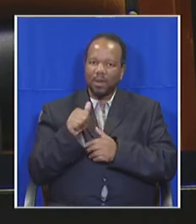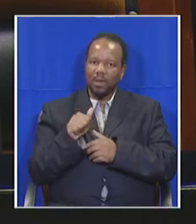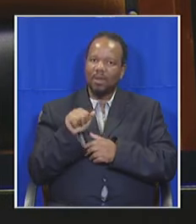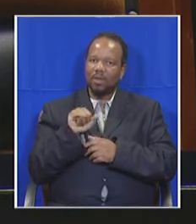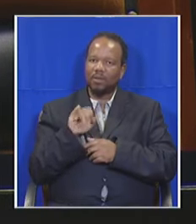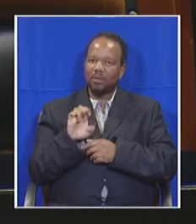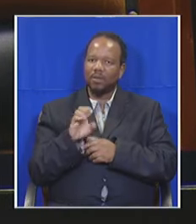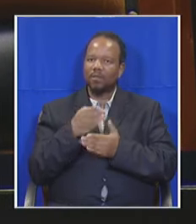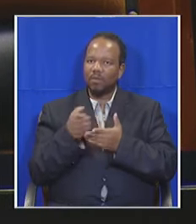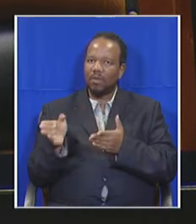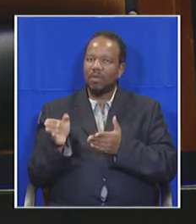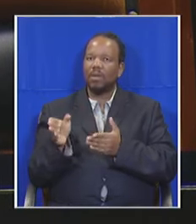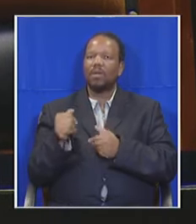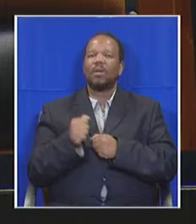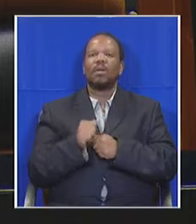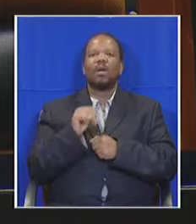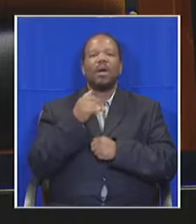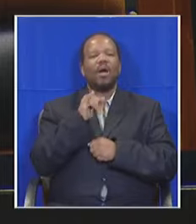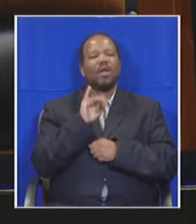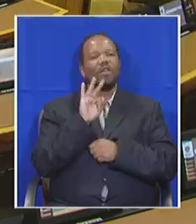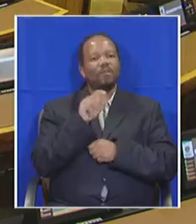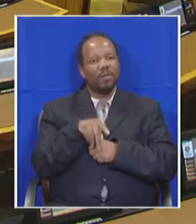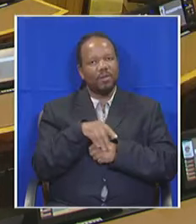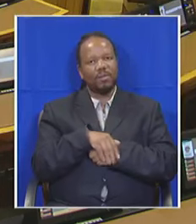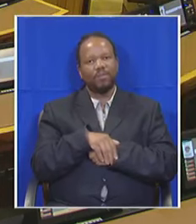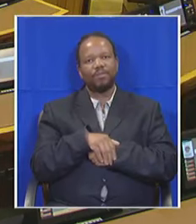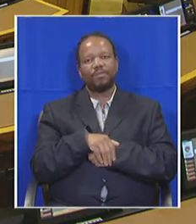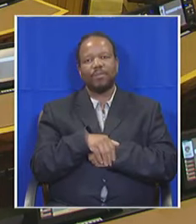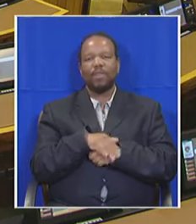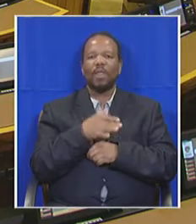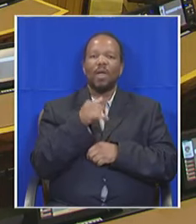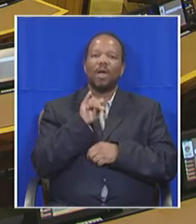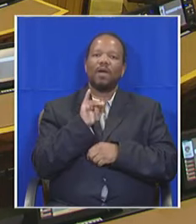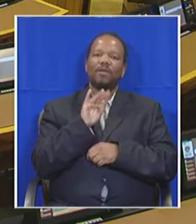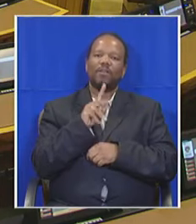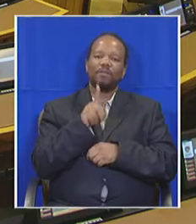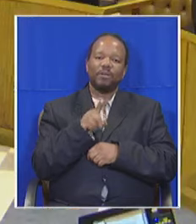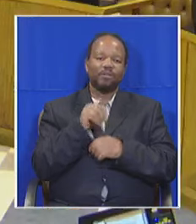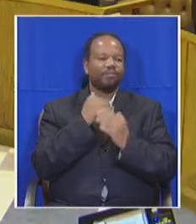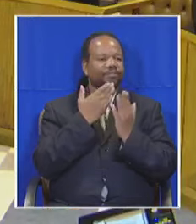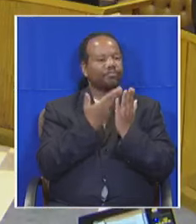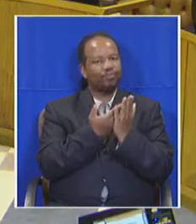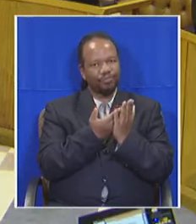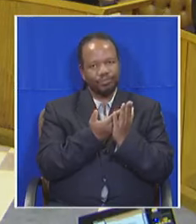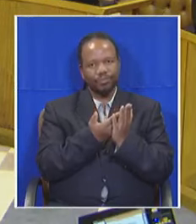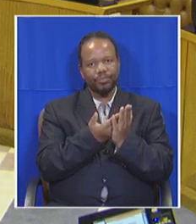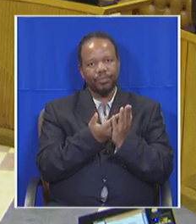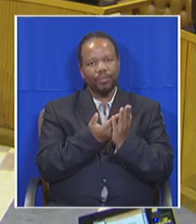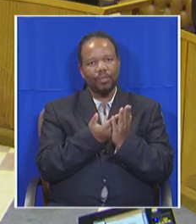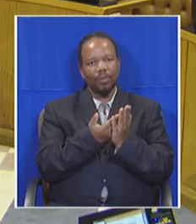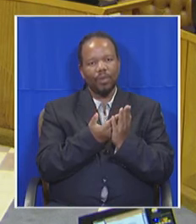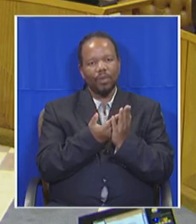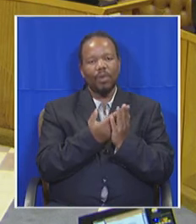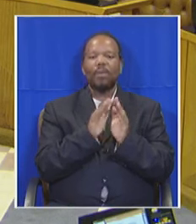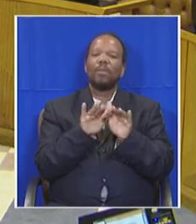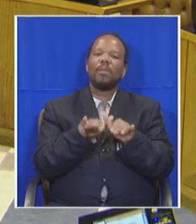IFP. Thank you, Honorable Chairperson. On behalf of the IFP, I hereby move without notice that the House